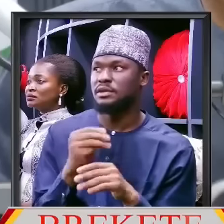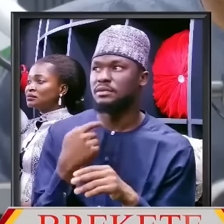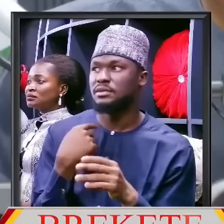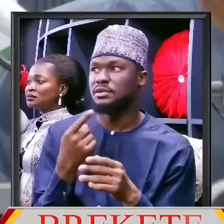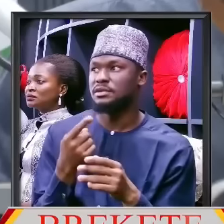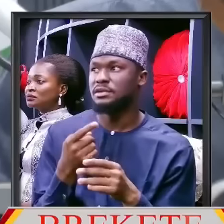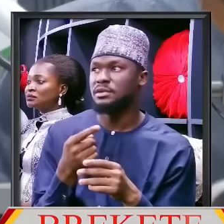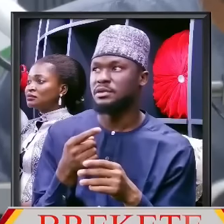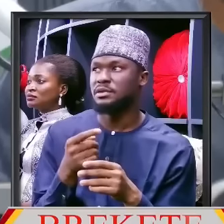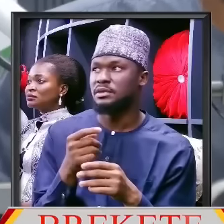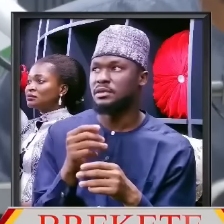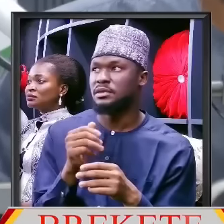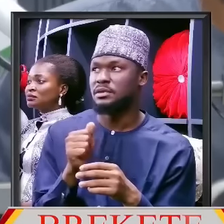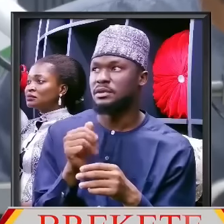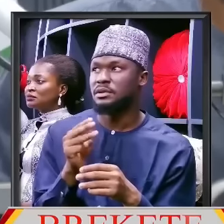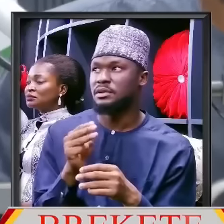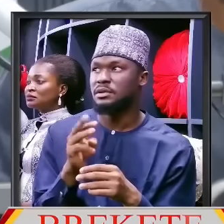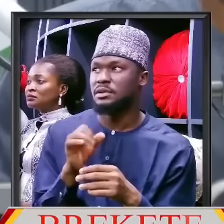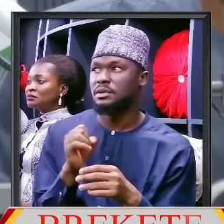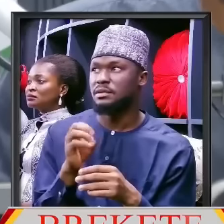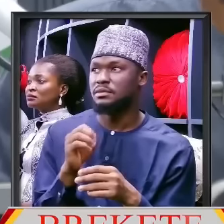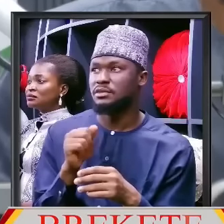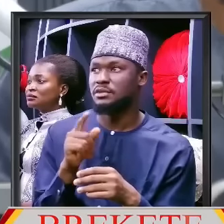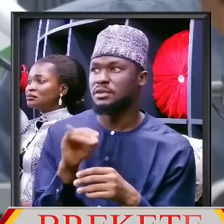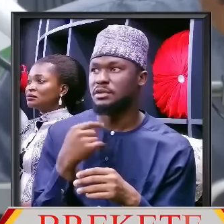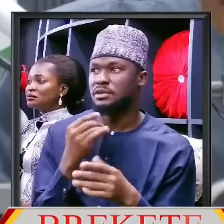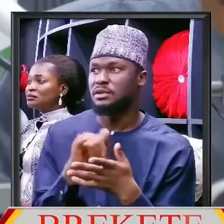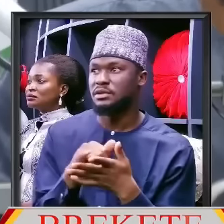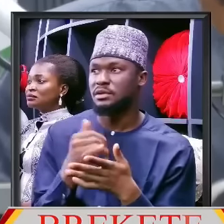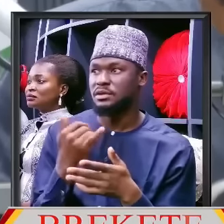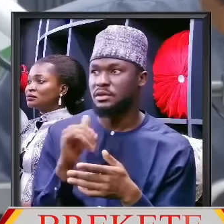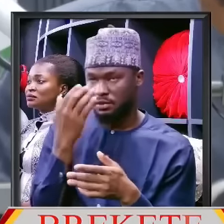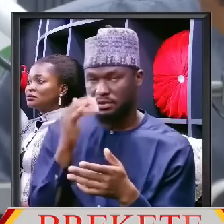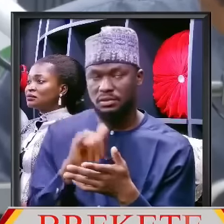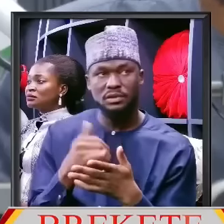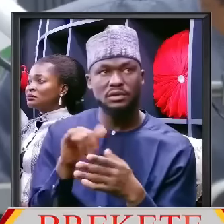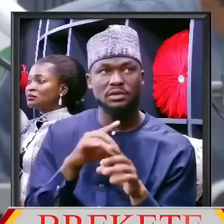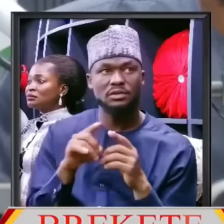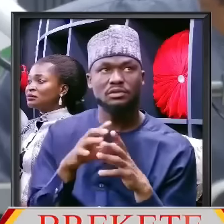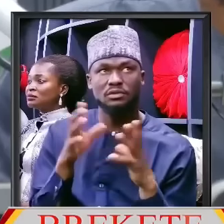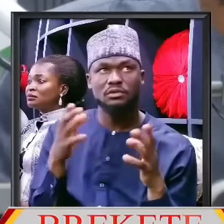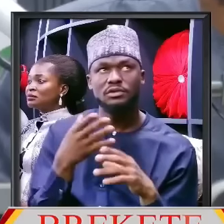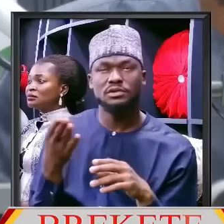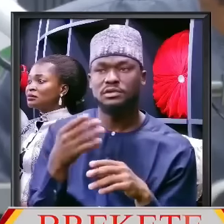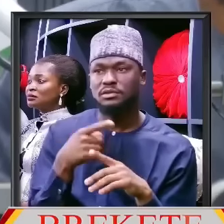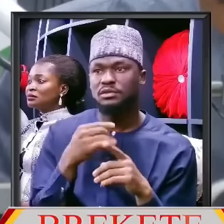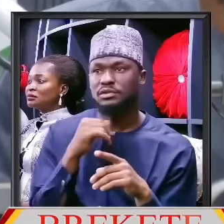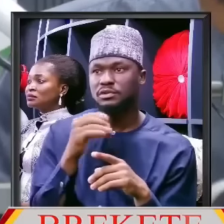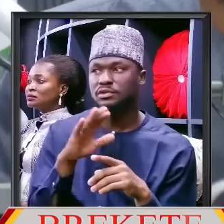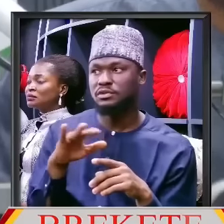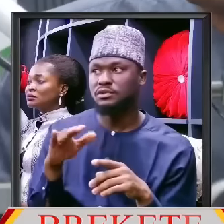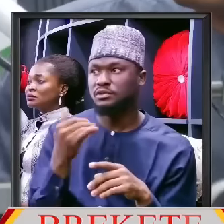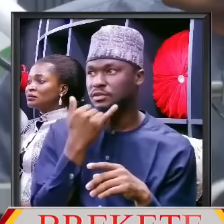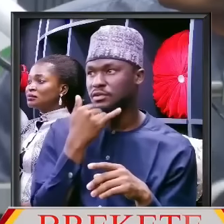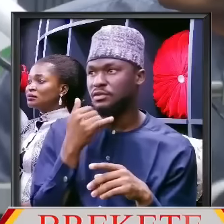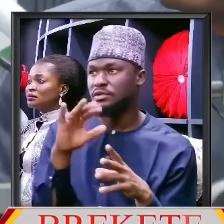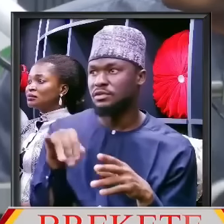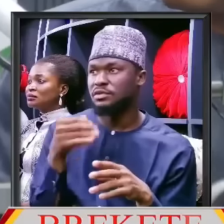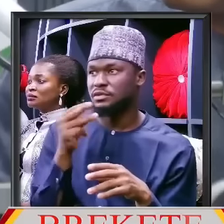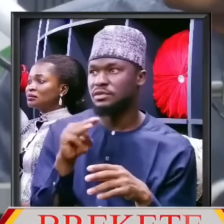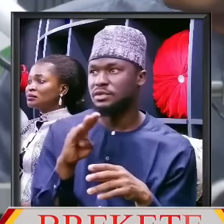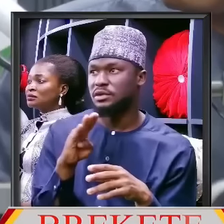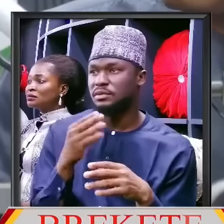they say Ambrose Alli. Say they know say they don't do many things, but it is not the children's fault. Say JAMB has